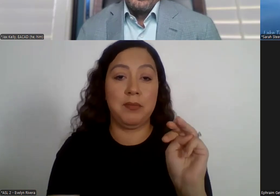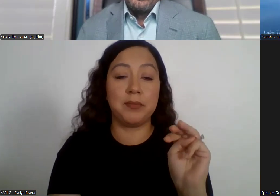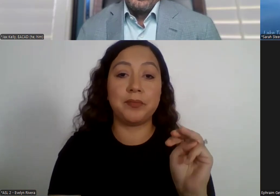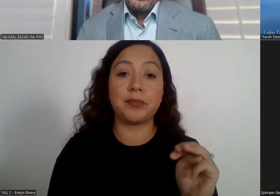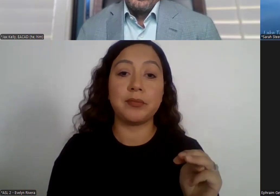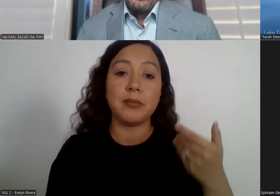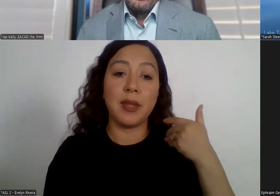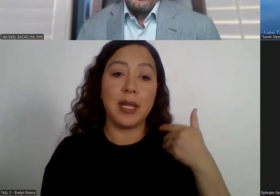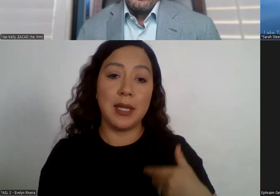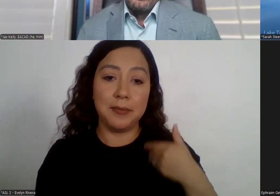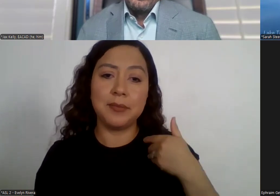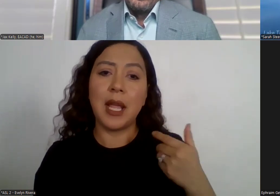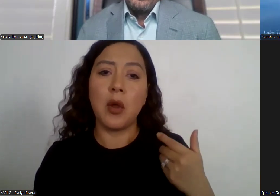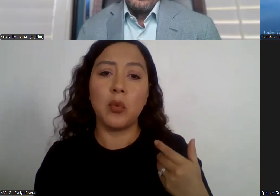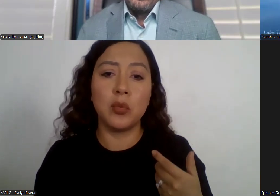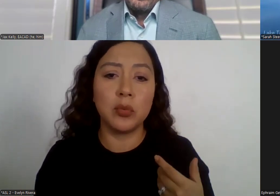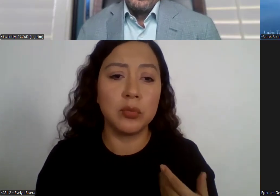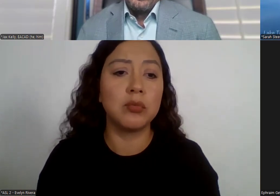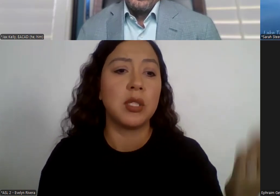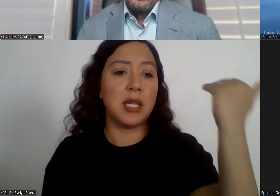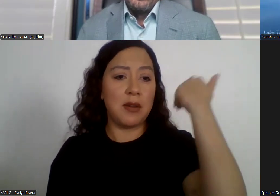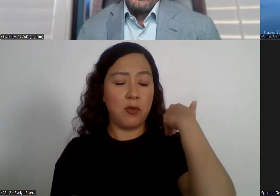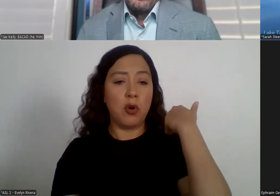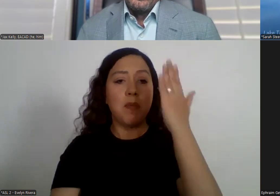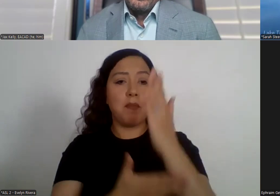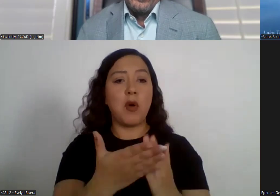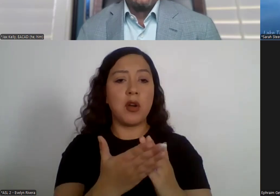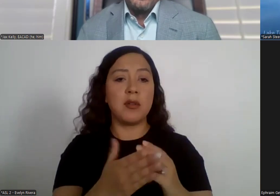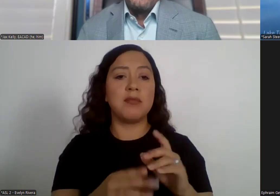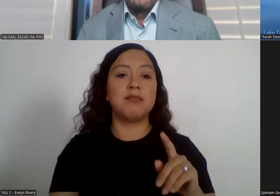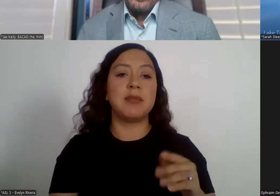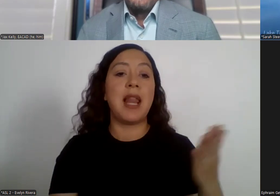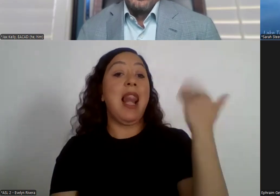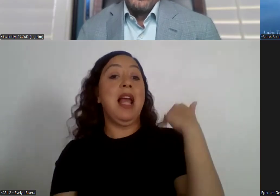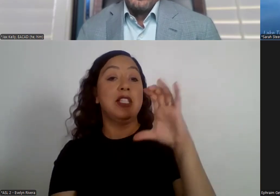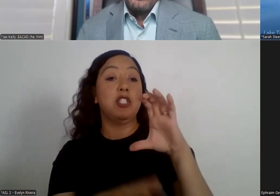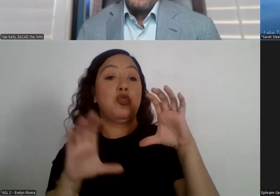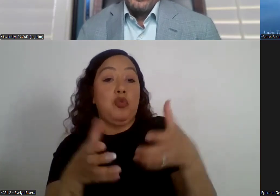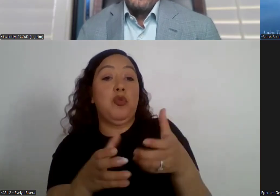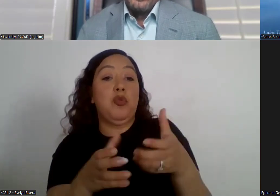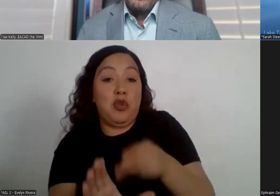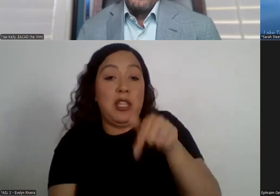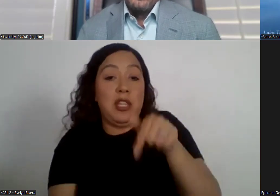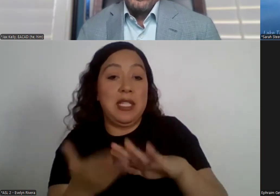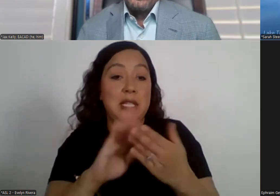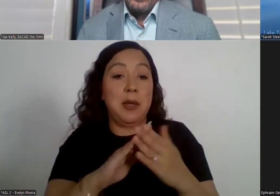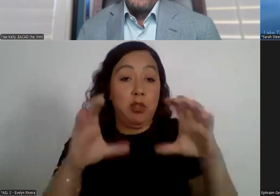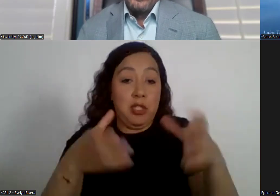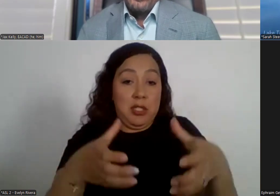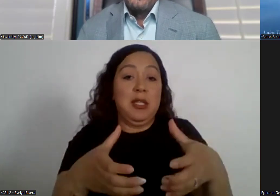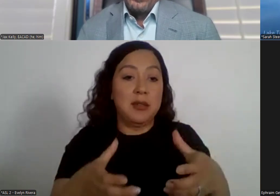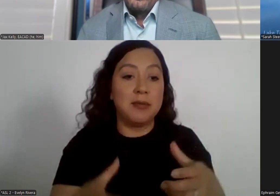I think I was one of the newer folks on the last cohort that joined this committee. So it's really awesome to see a lot of new faces